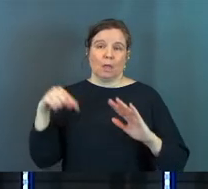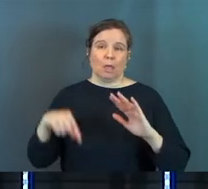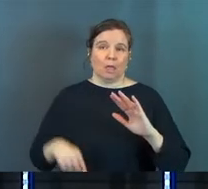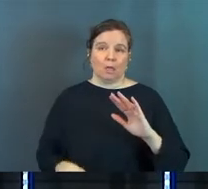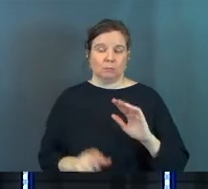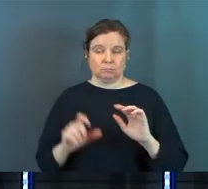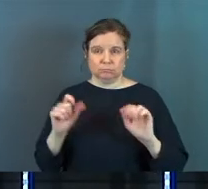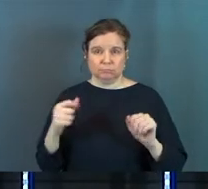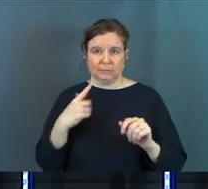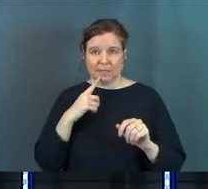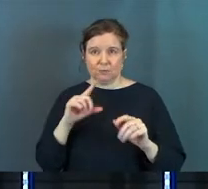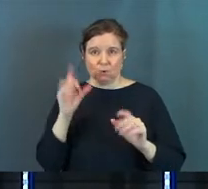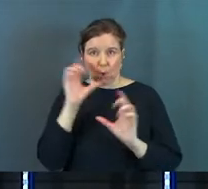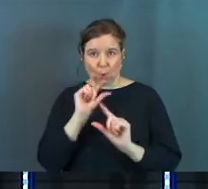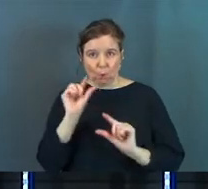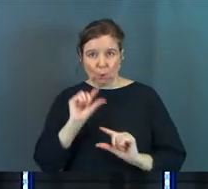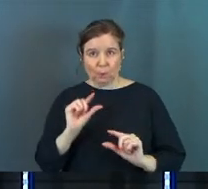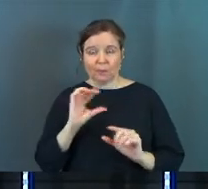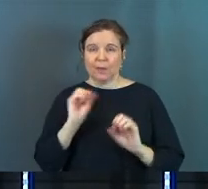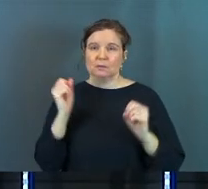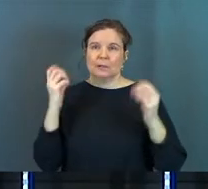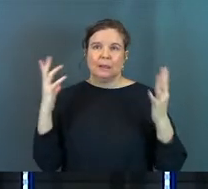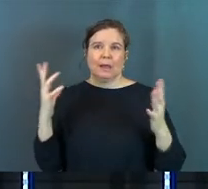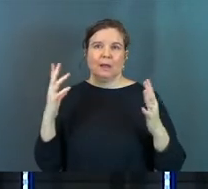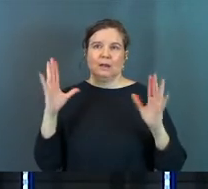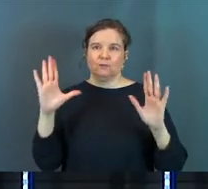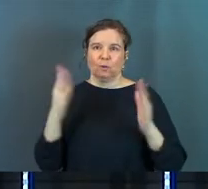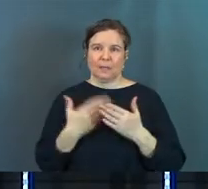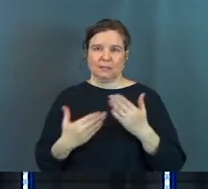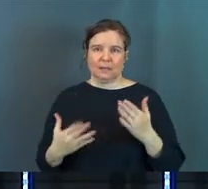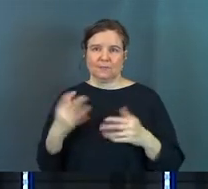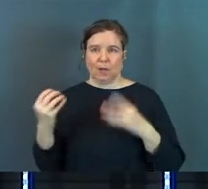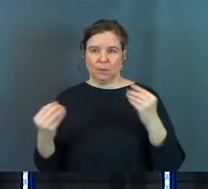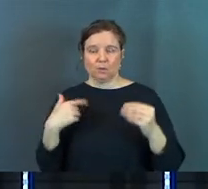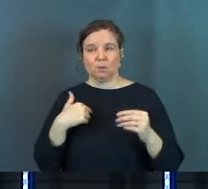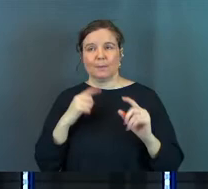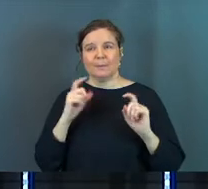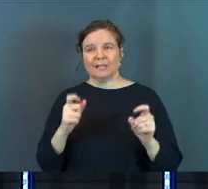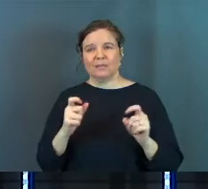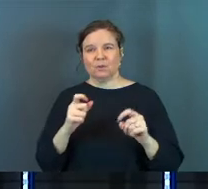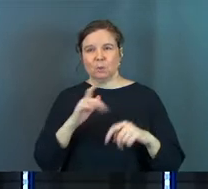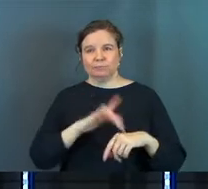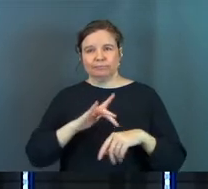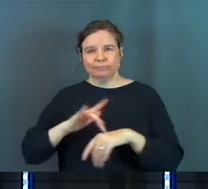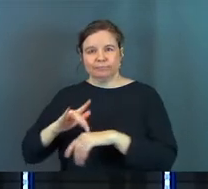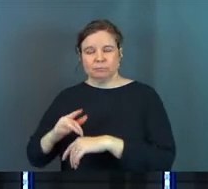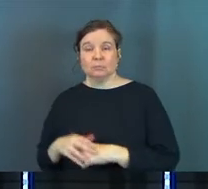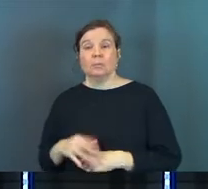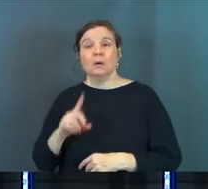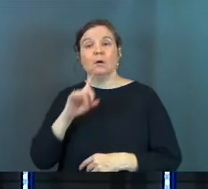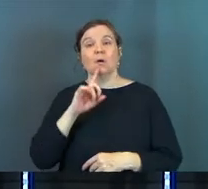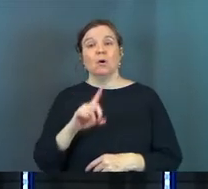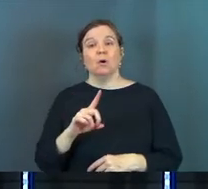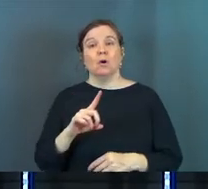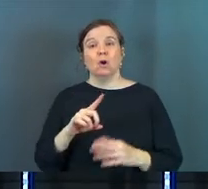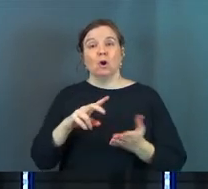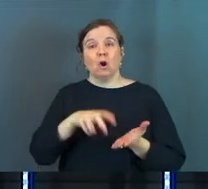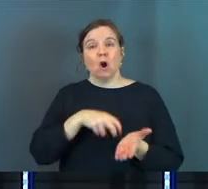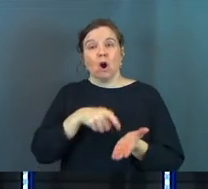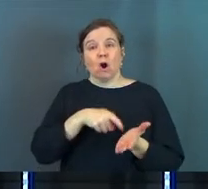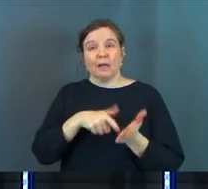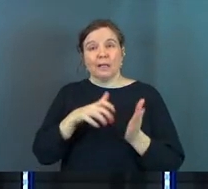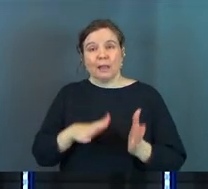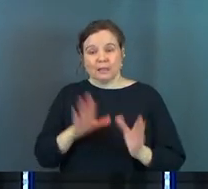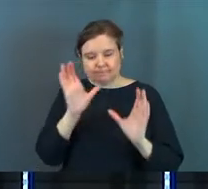pretty far on this if you start Googling this stuff. There's a whole lot of great stuff out there. So I'm just going to give you a smattering. These are